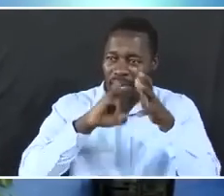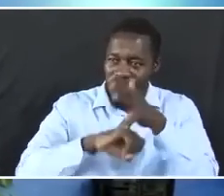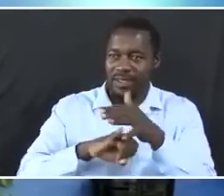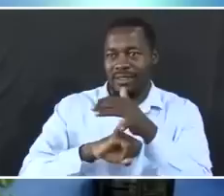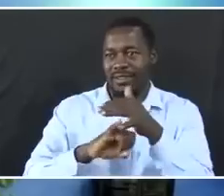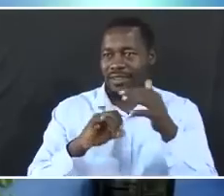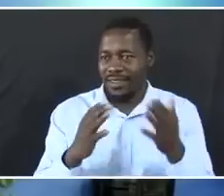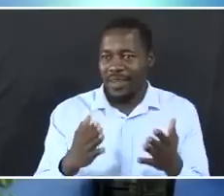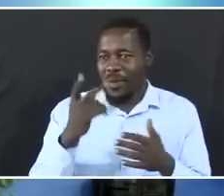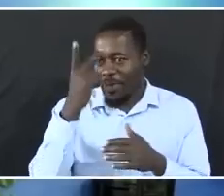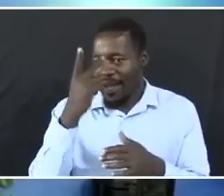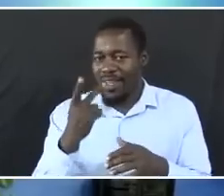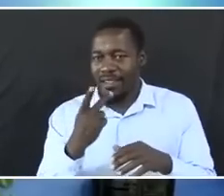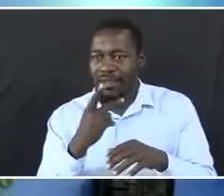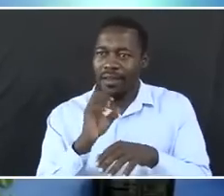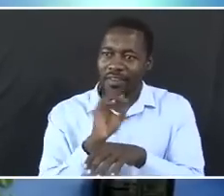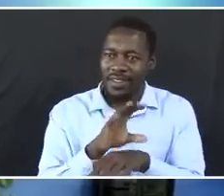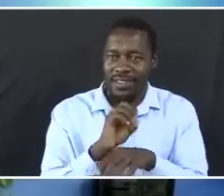get married.